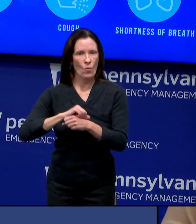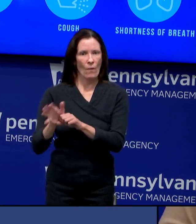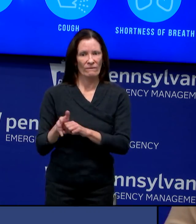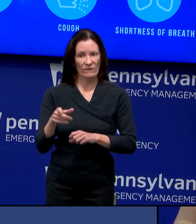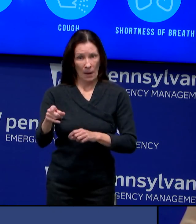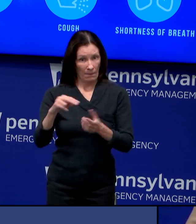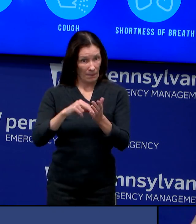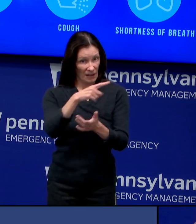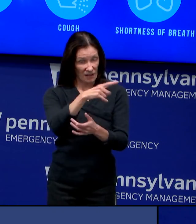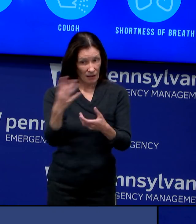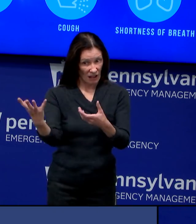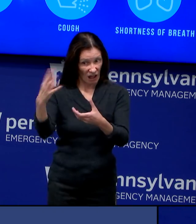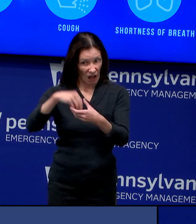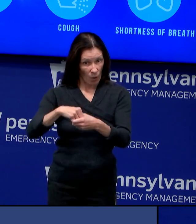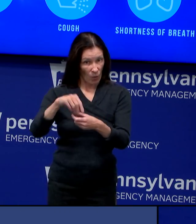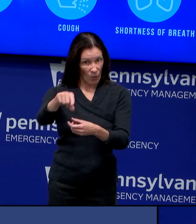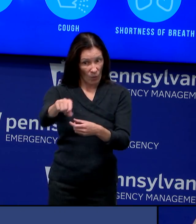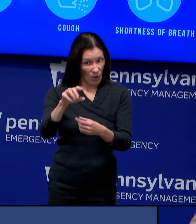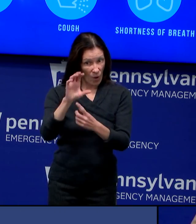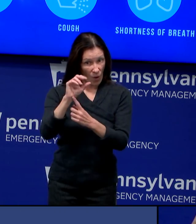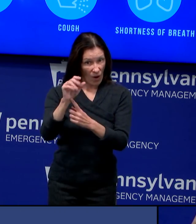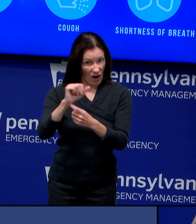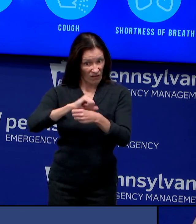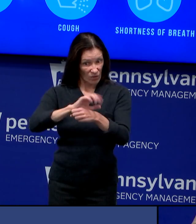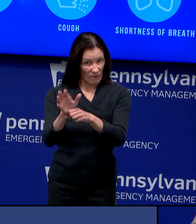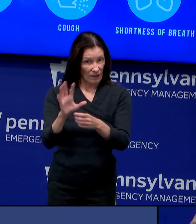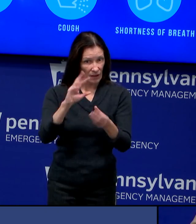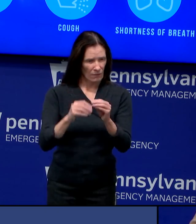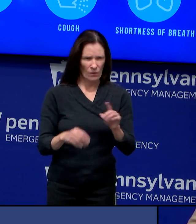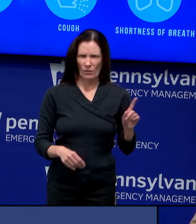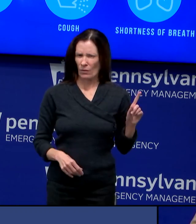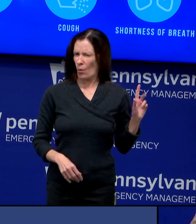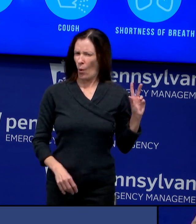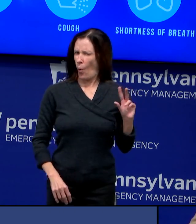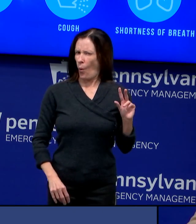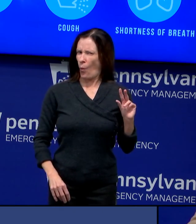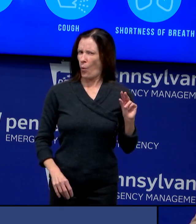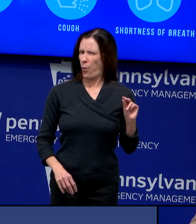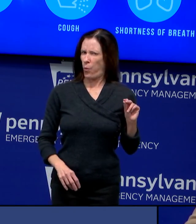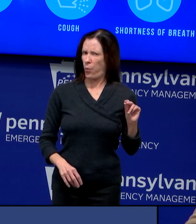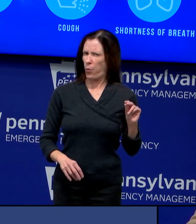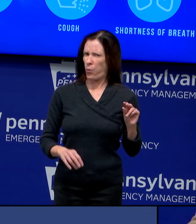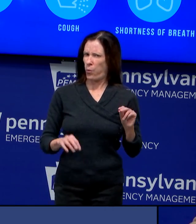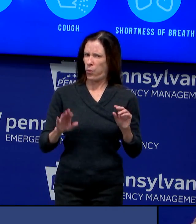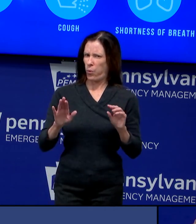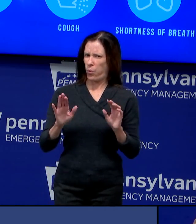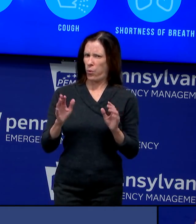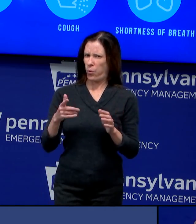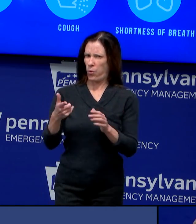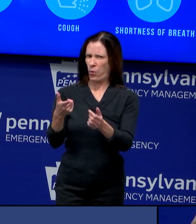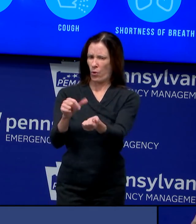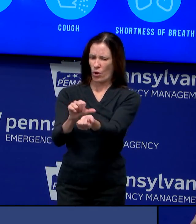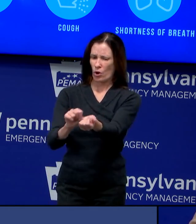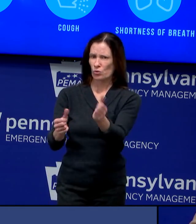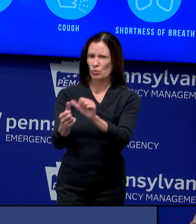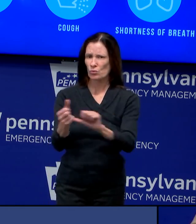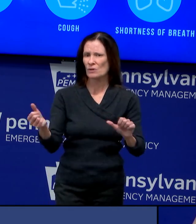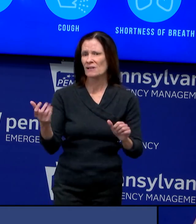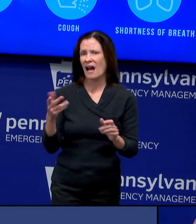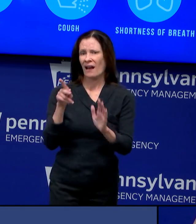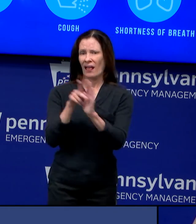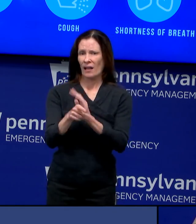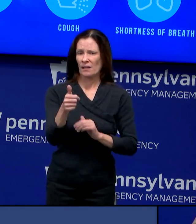someone tragically takes their own life because of the stress associated with the global pandemic, but they do not